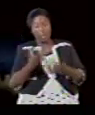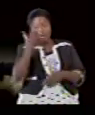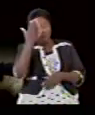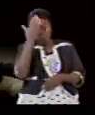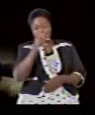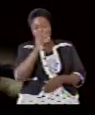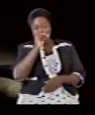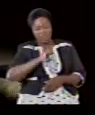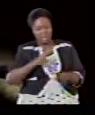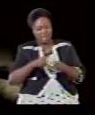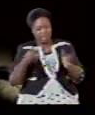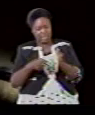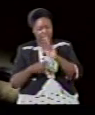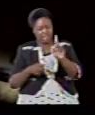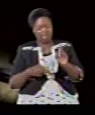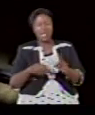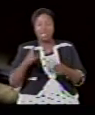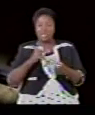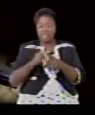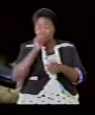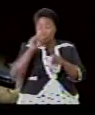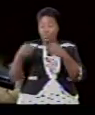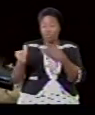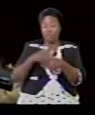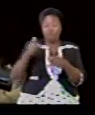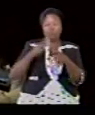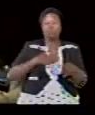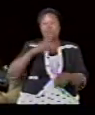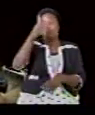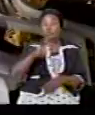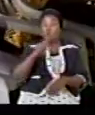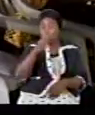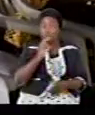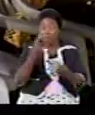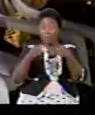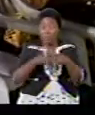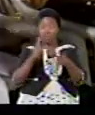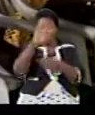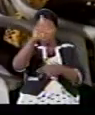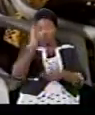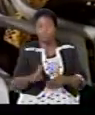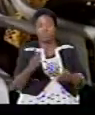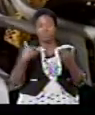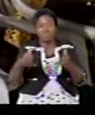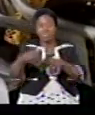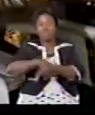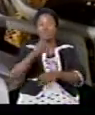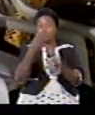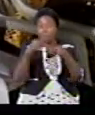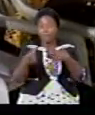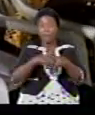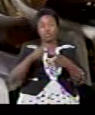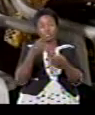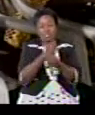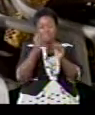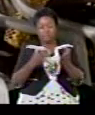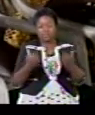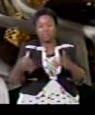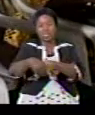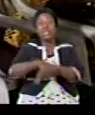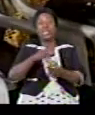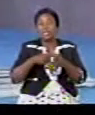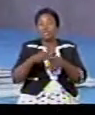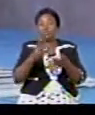going back to my God. You are coming back to your God tonight. You are coming back to the Savior tonight. You are coming back to